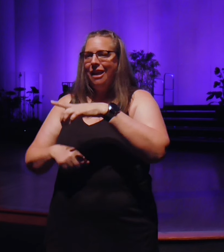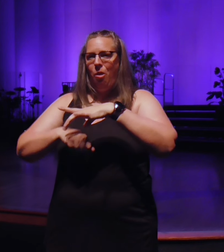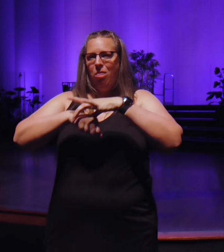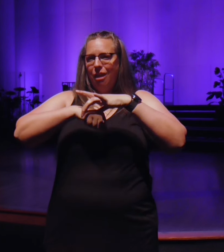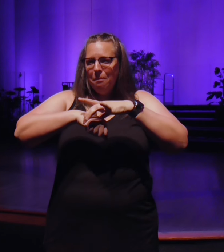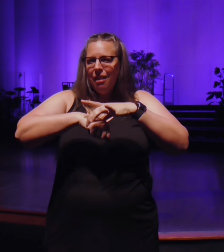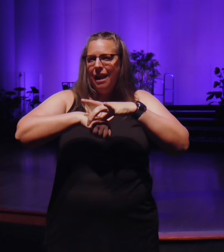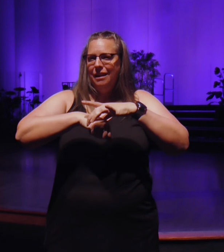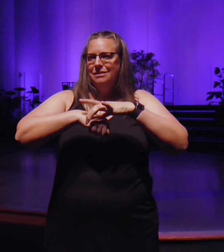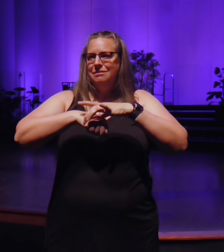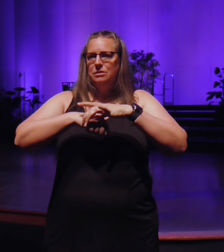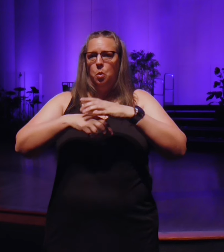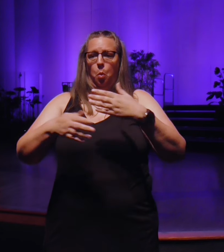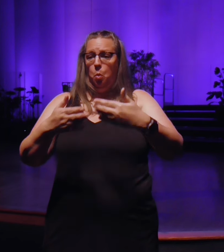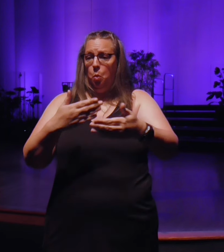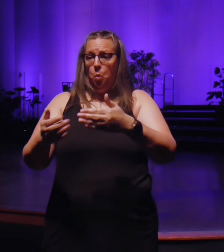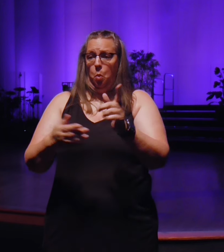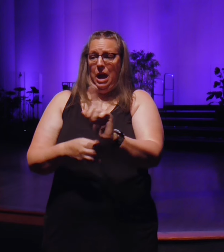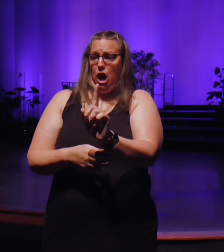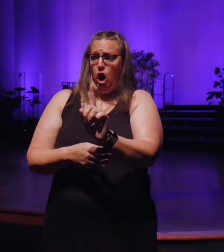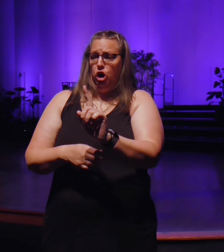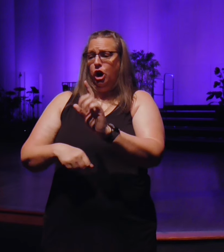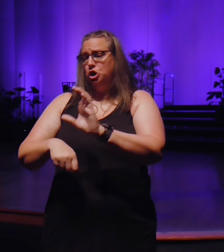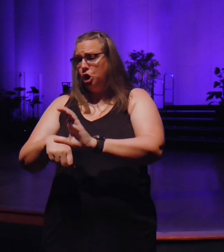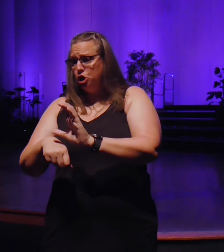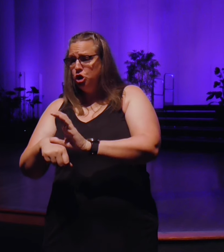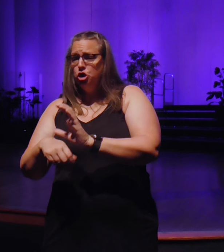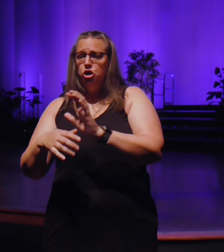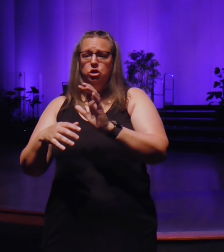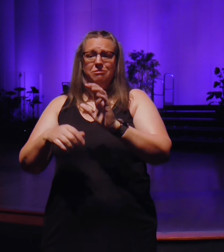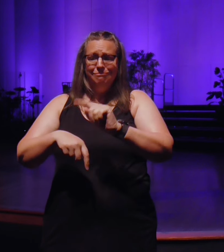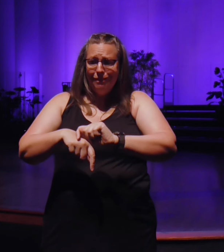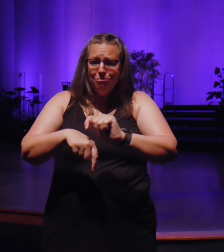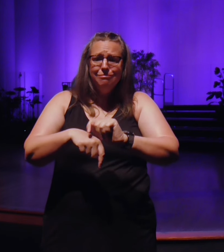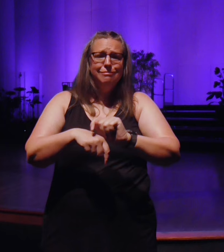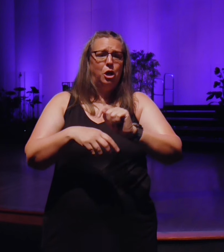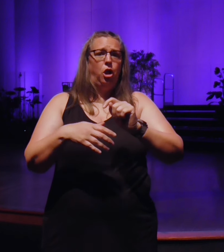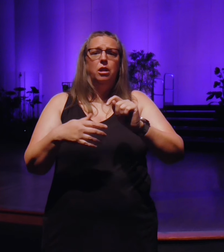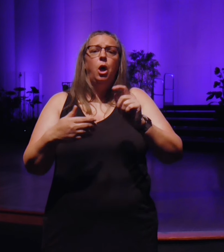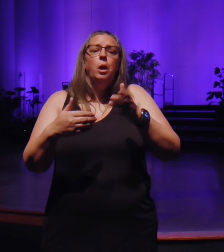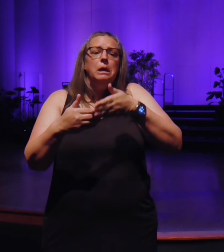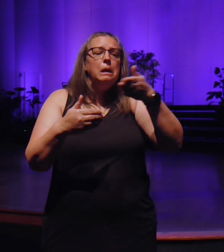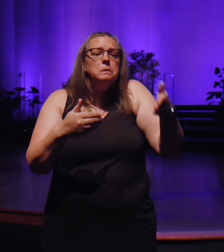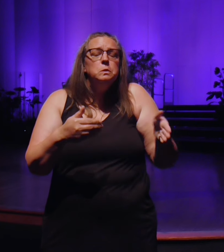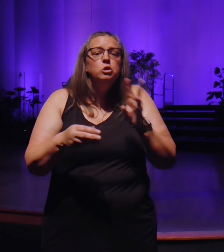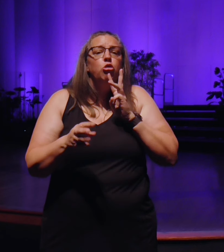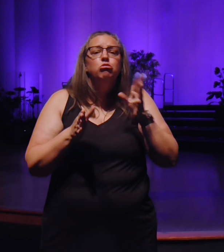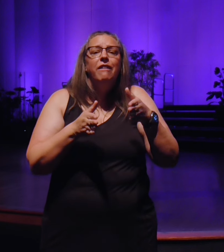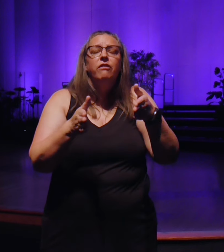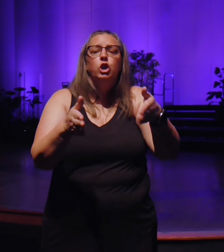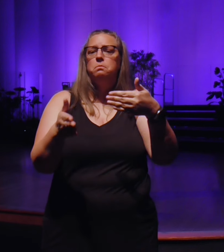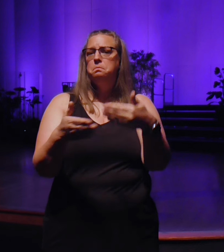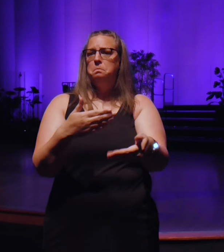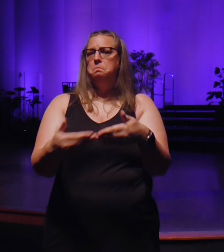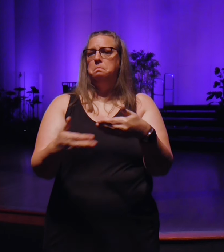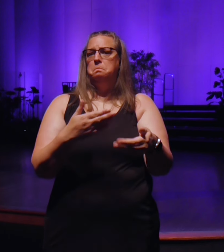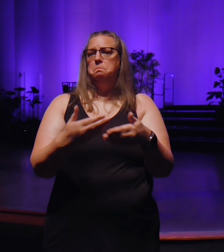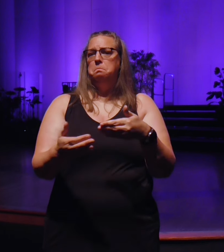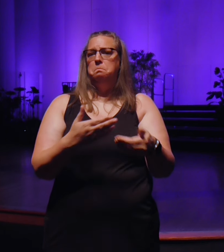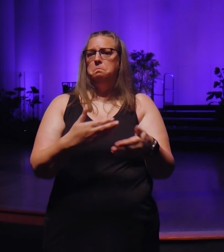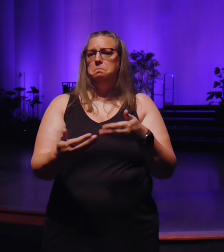right now, in a church or a circle or an ashram or next to a river, matters